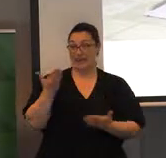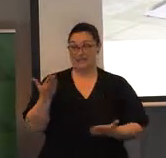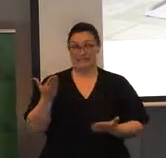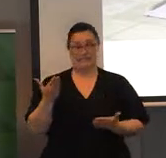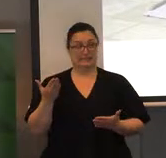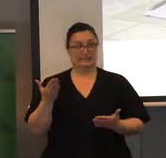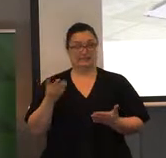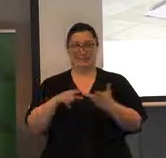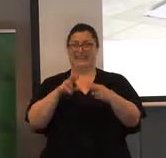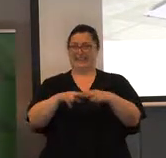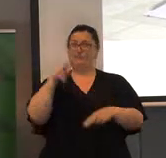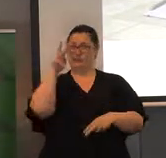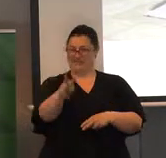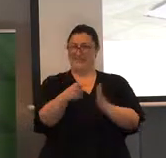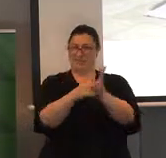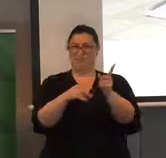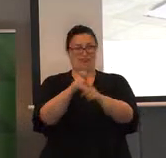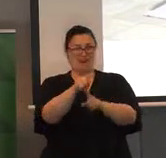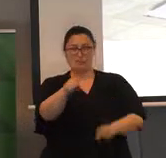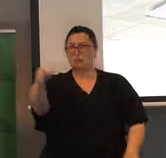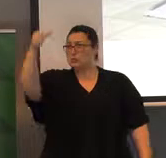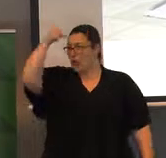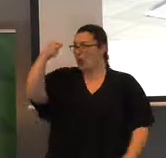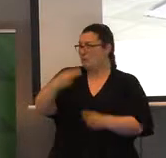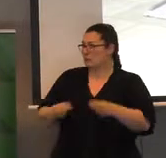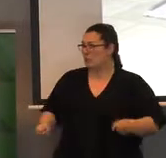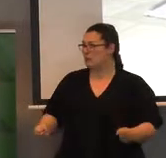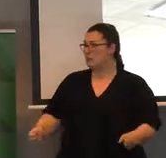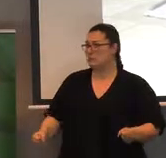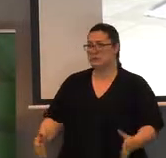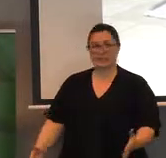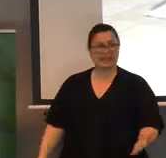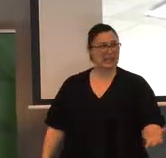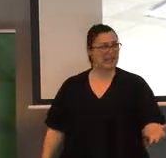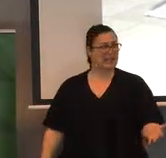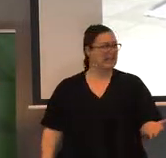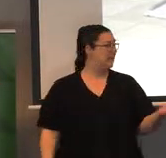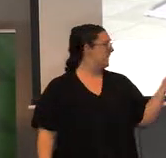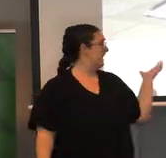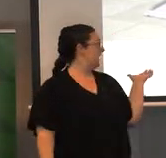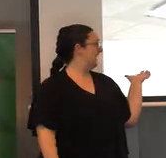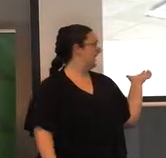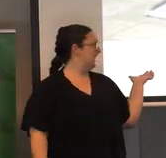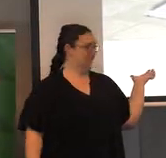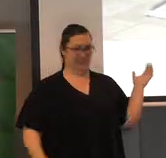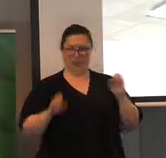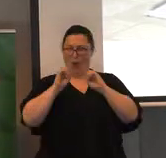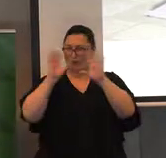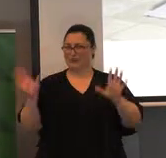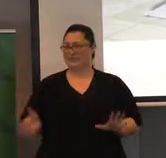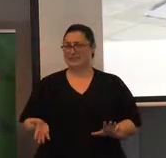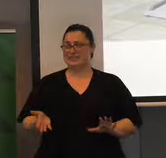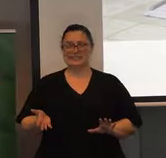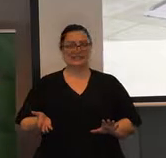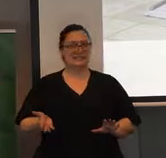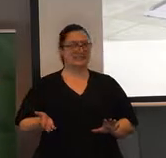saw a ramp, wouldn't you know it was for wheelchairs? I'm not saying somebody else can't use it, but that's just completely